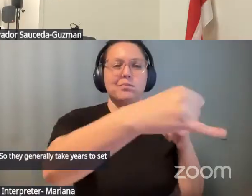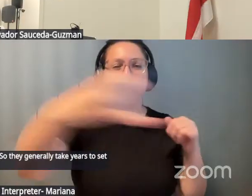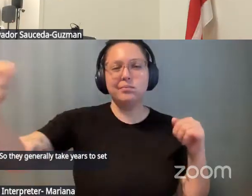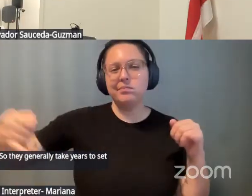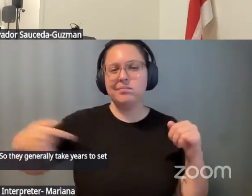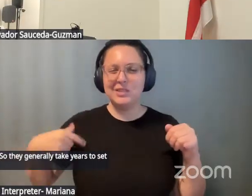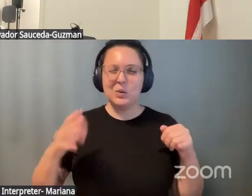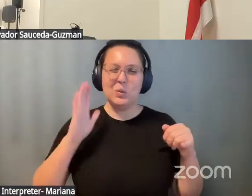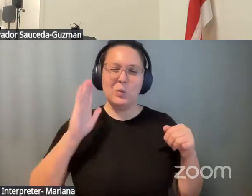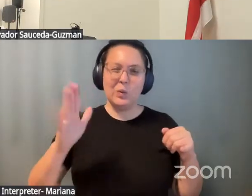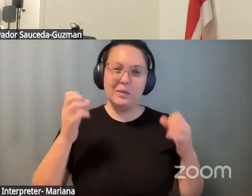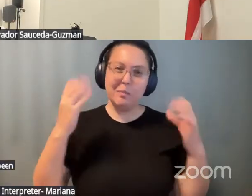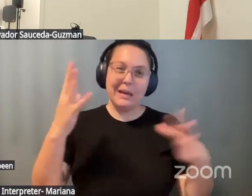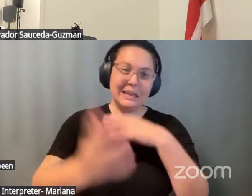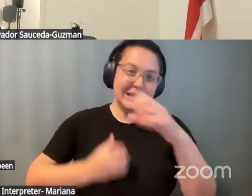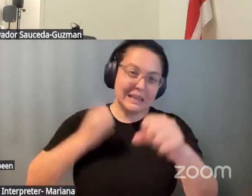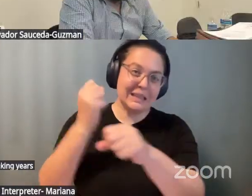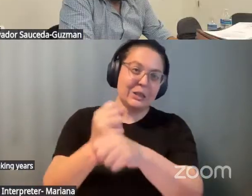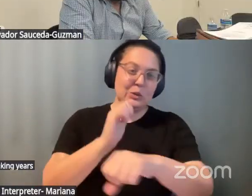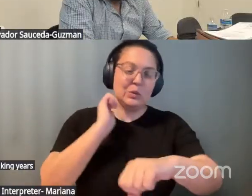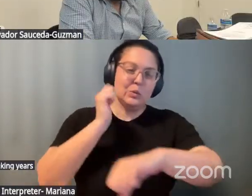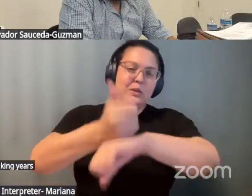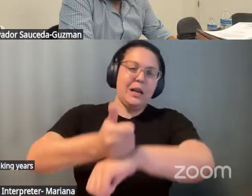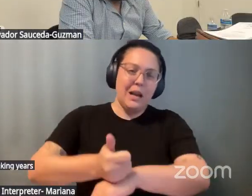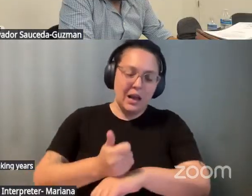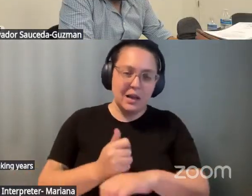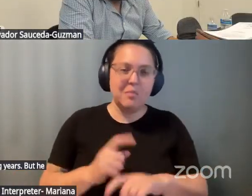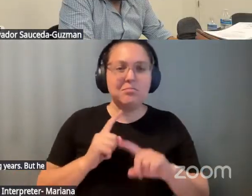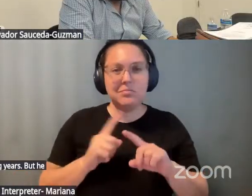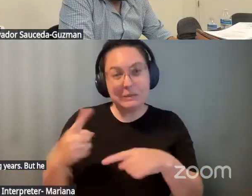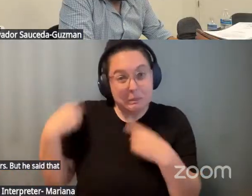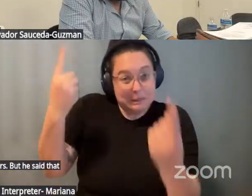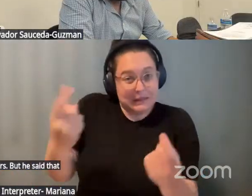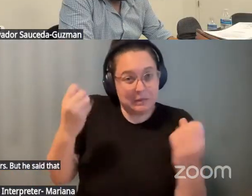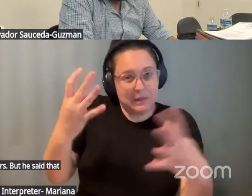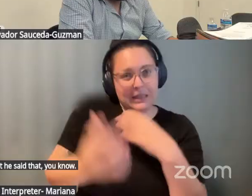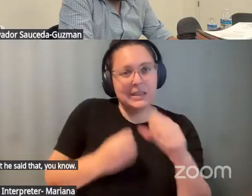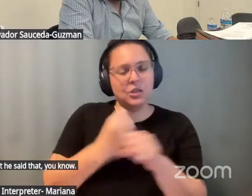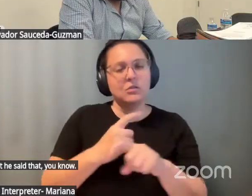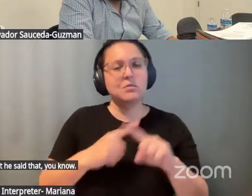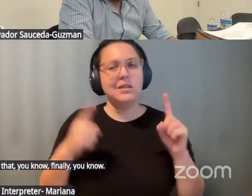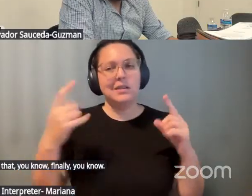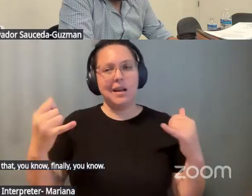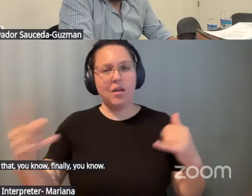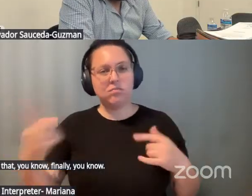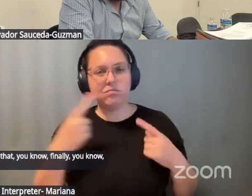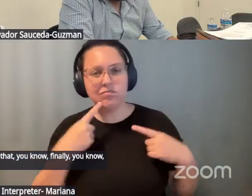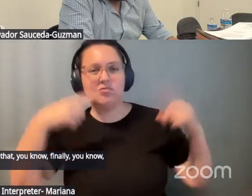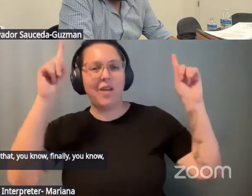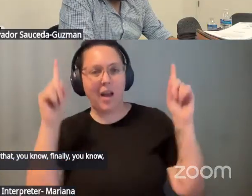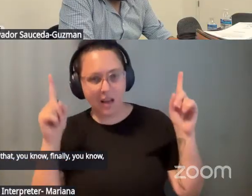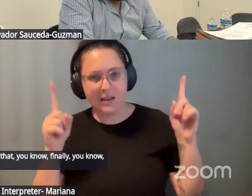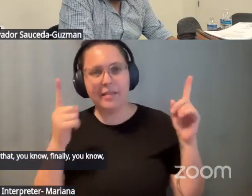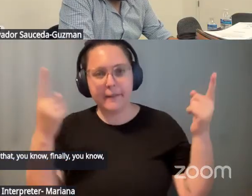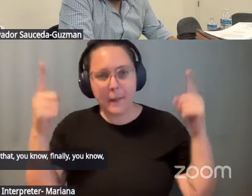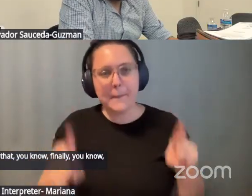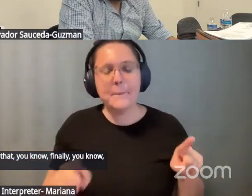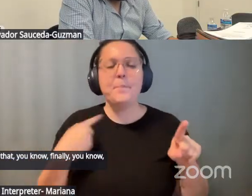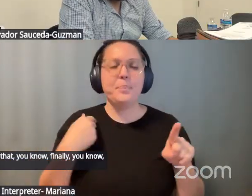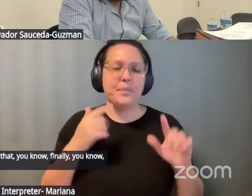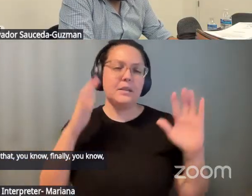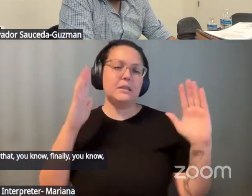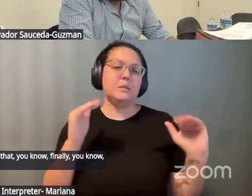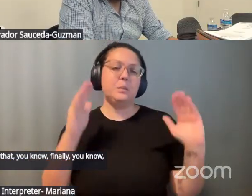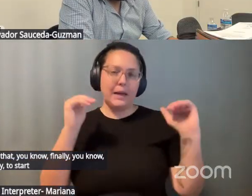it has been taking years. But he said that, finally, it's happening, and we can expect hopefully to